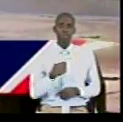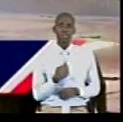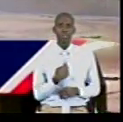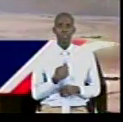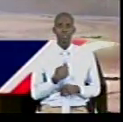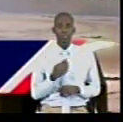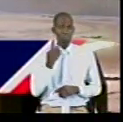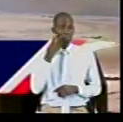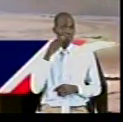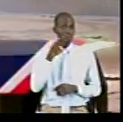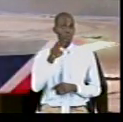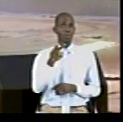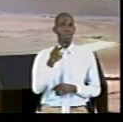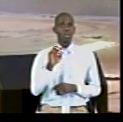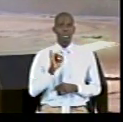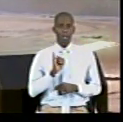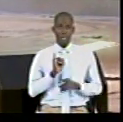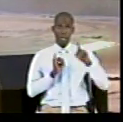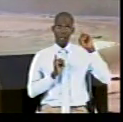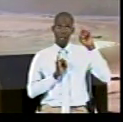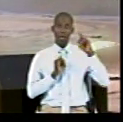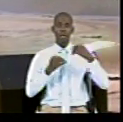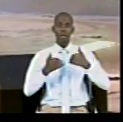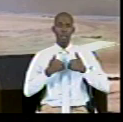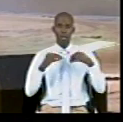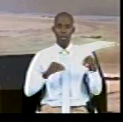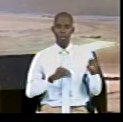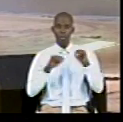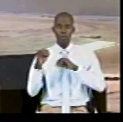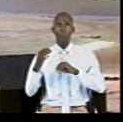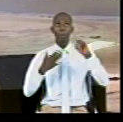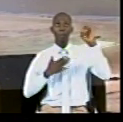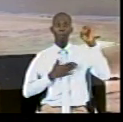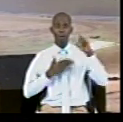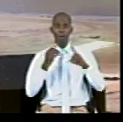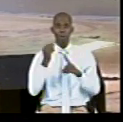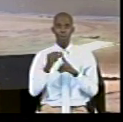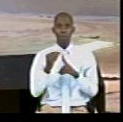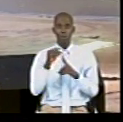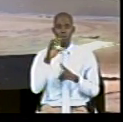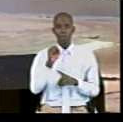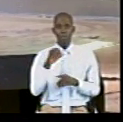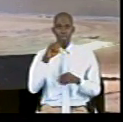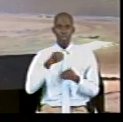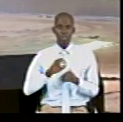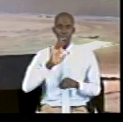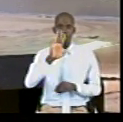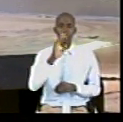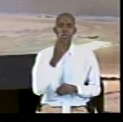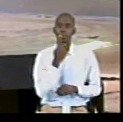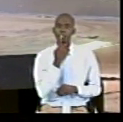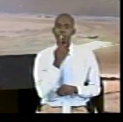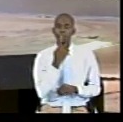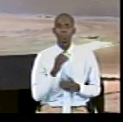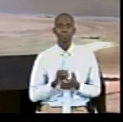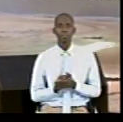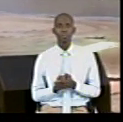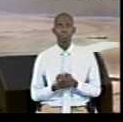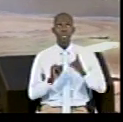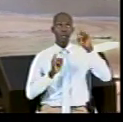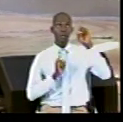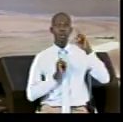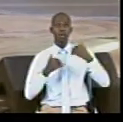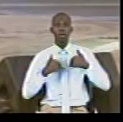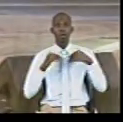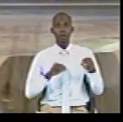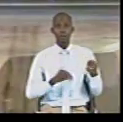behold, I have put my words in thy mouth. I have put